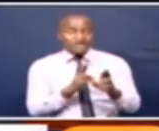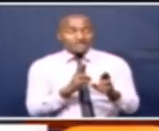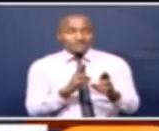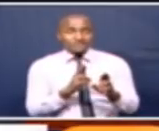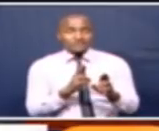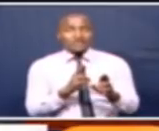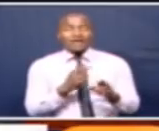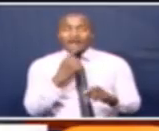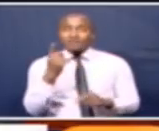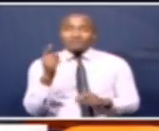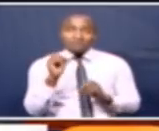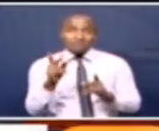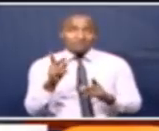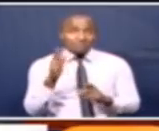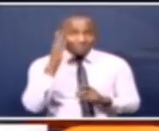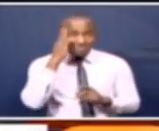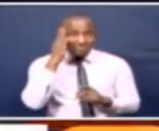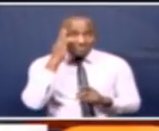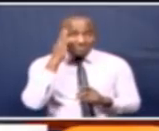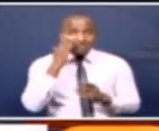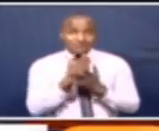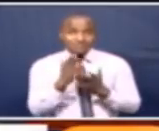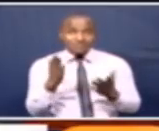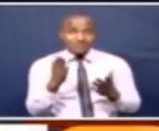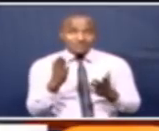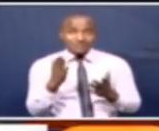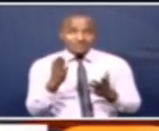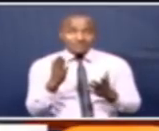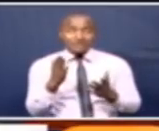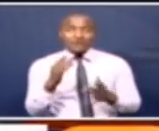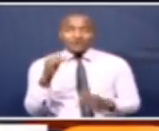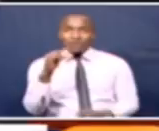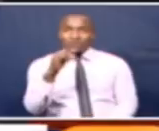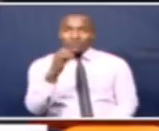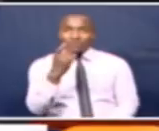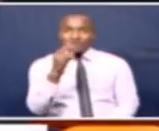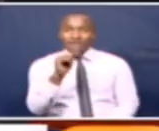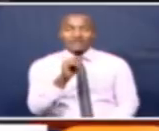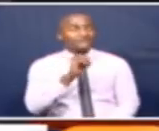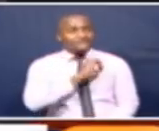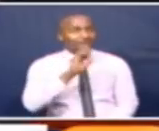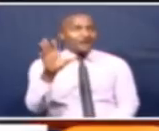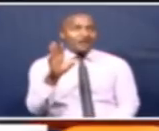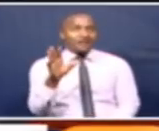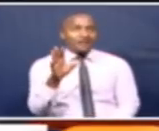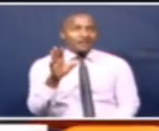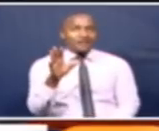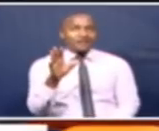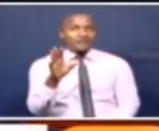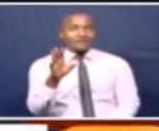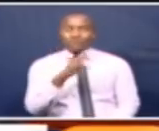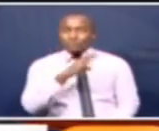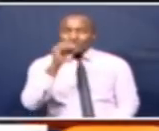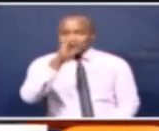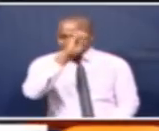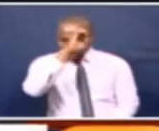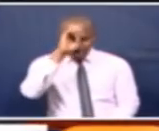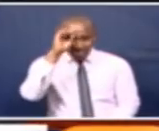And then I told him, do you know something? Goldalyn is very far away from here. She's in Elgeyo Marakwet